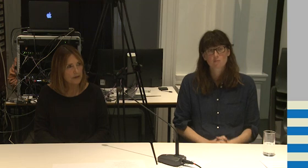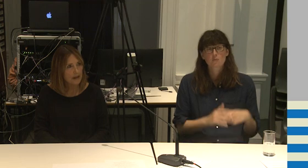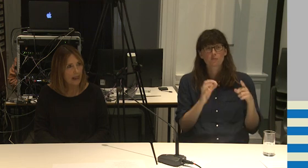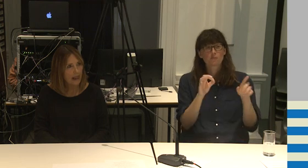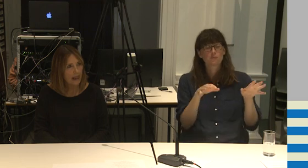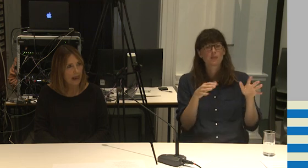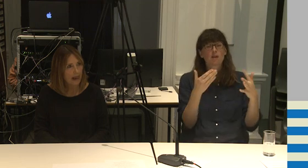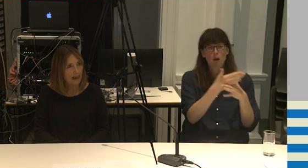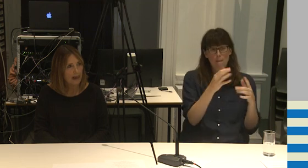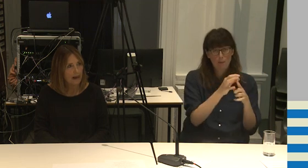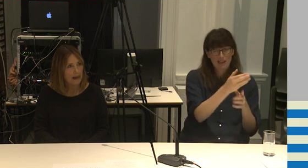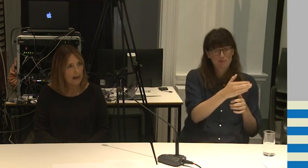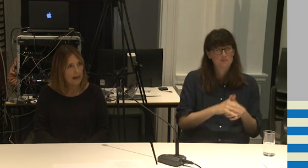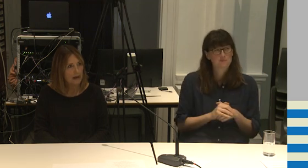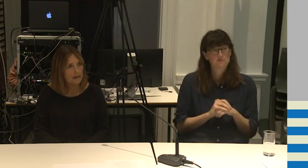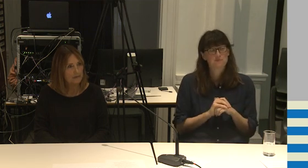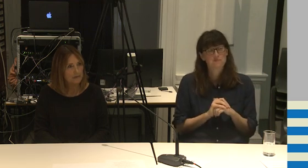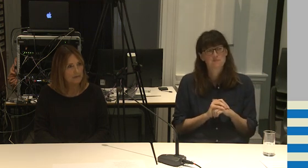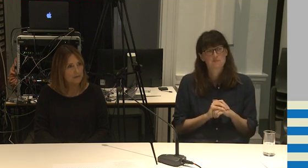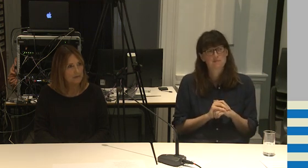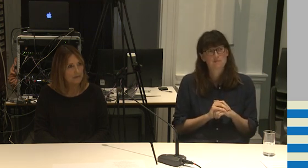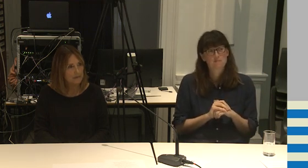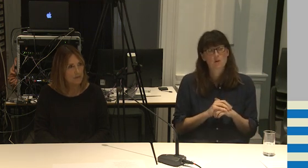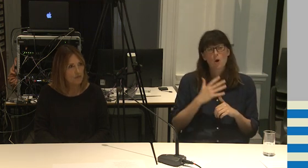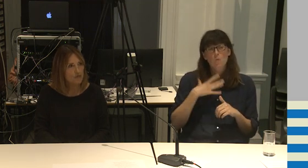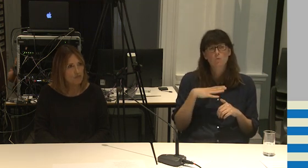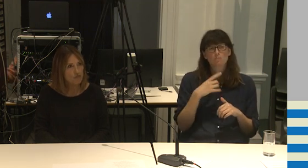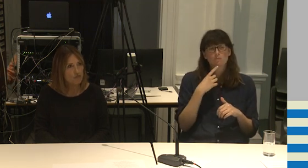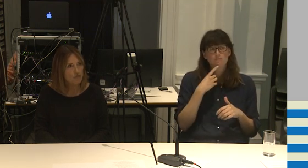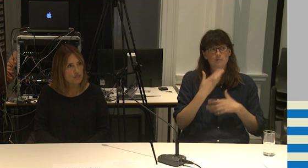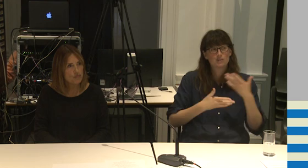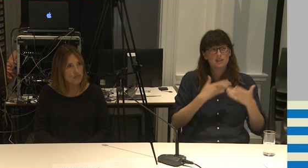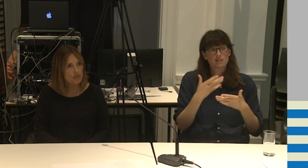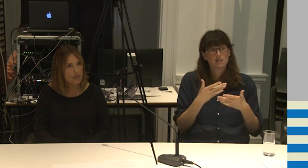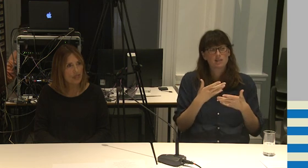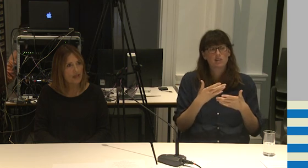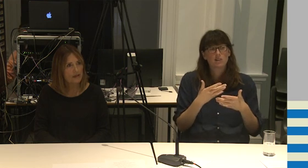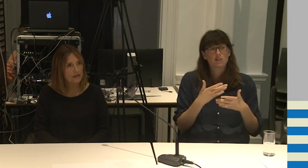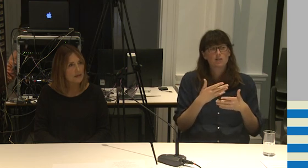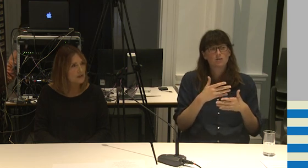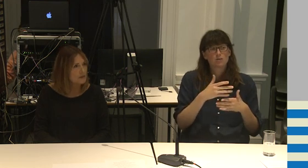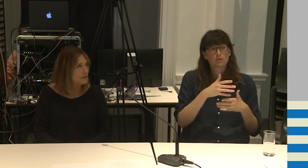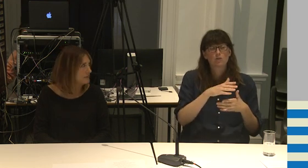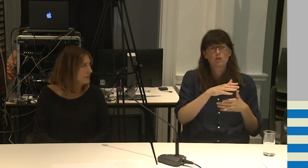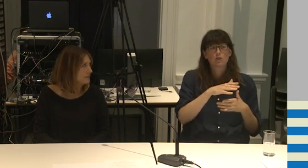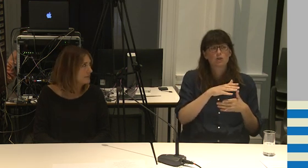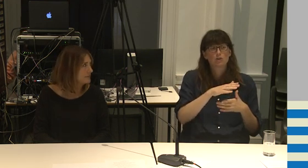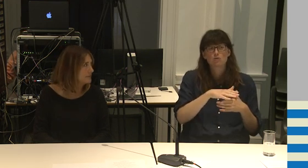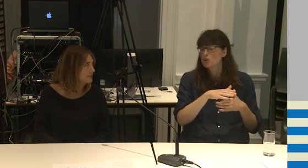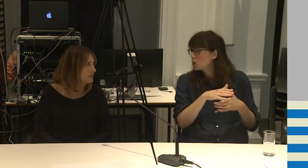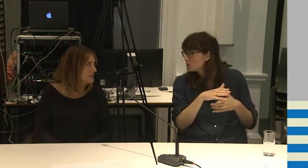Shall I jump in really quickly? Yeah. I just want to mention, shout out to Jordan Whitewood-Neal, who's on